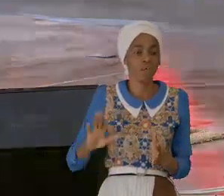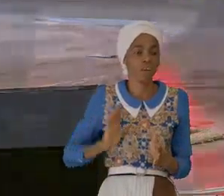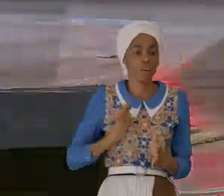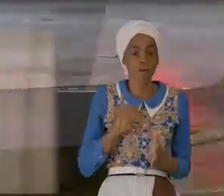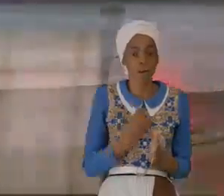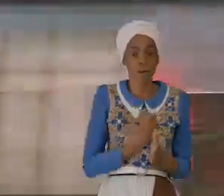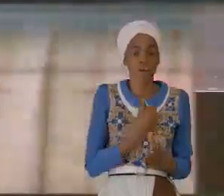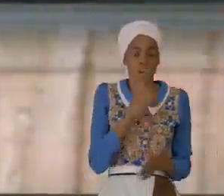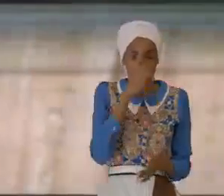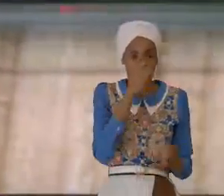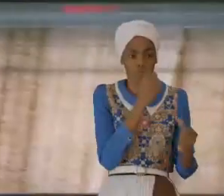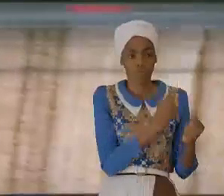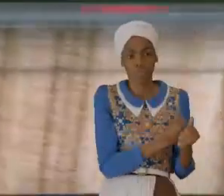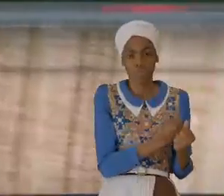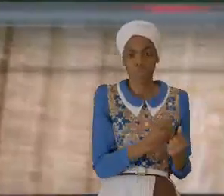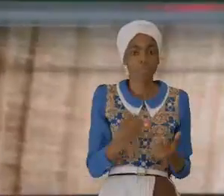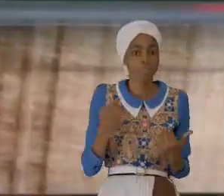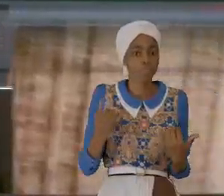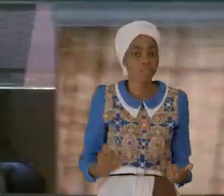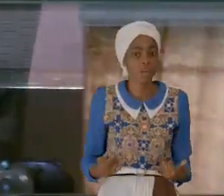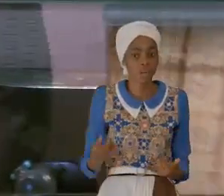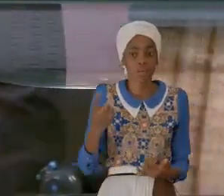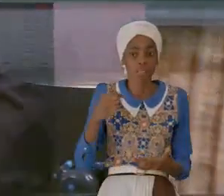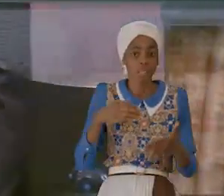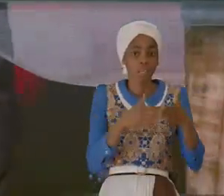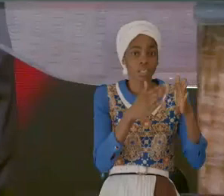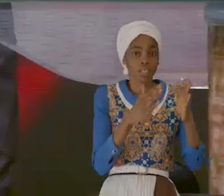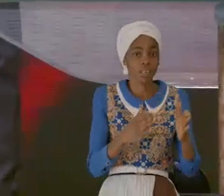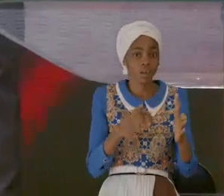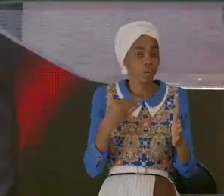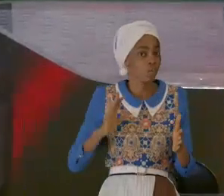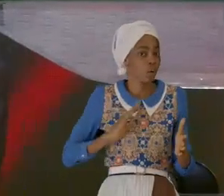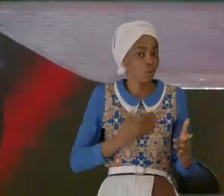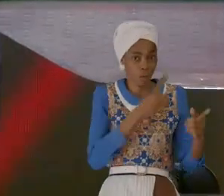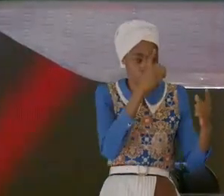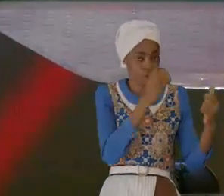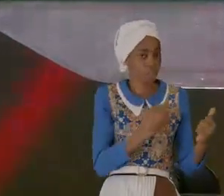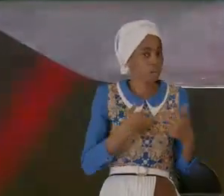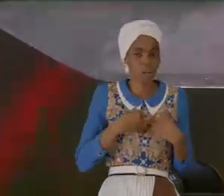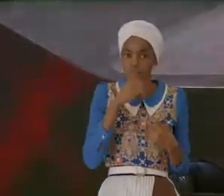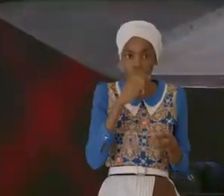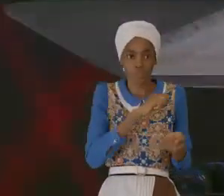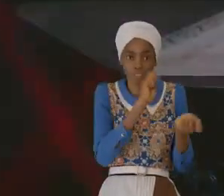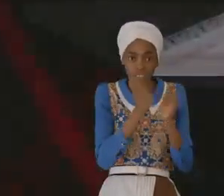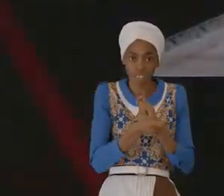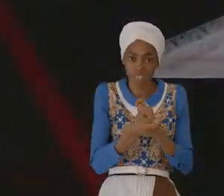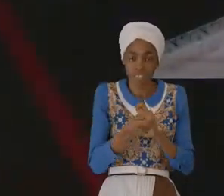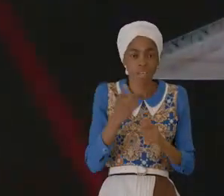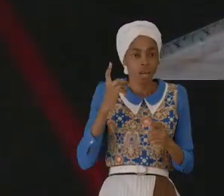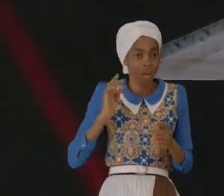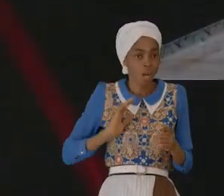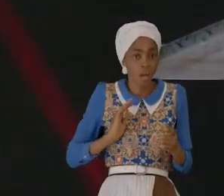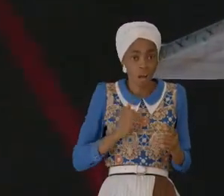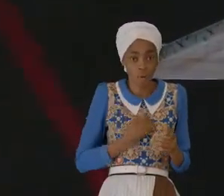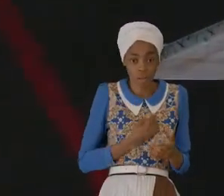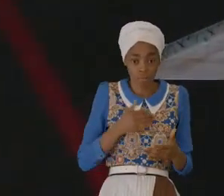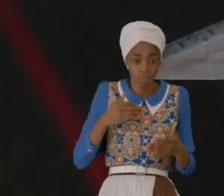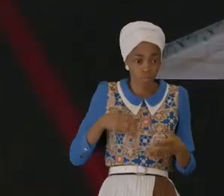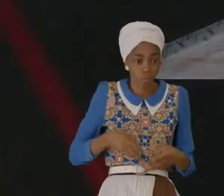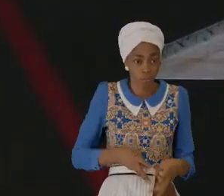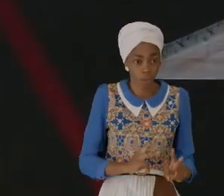not changed the content of the faith. The finisher, the